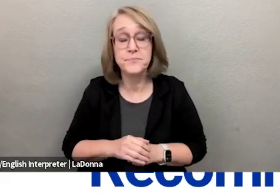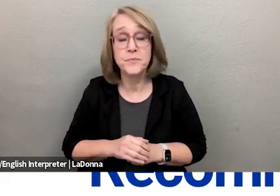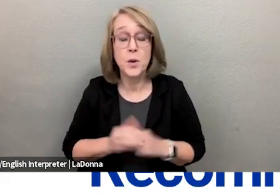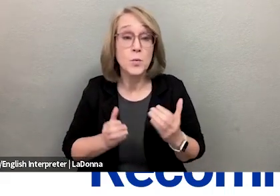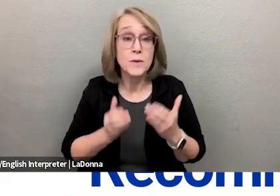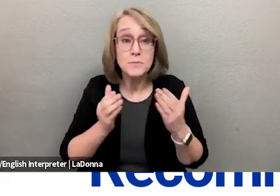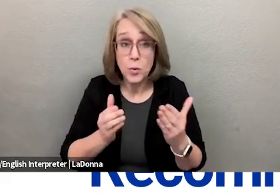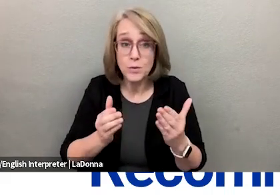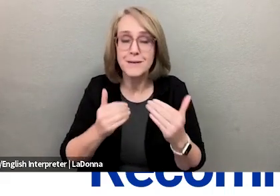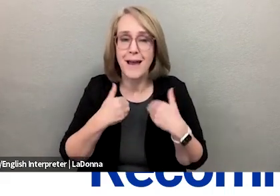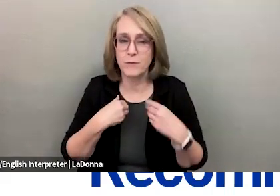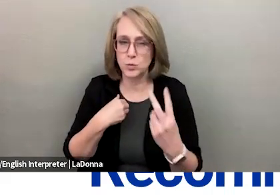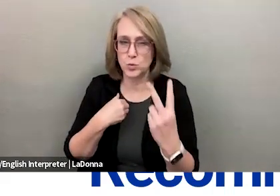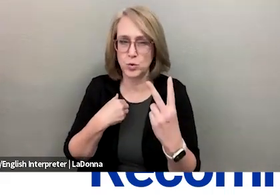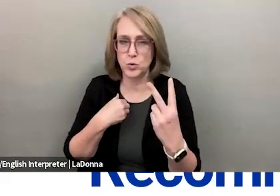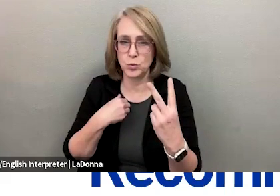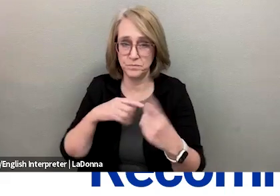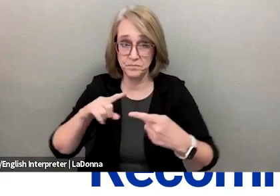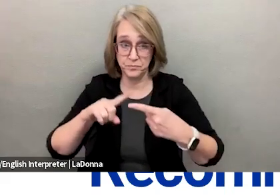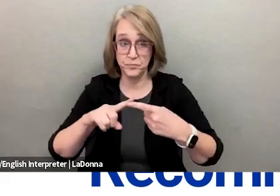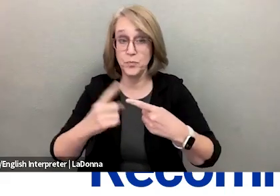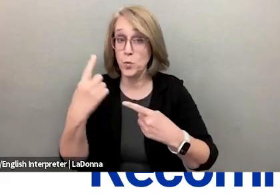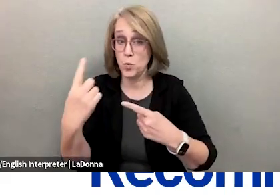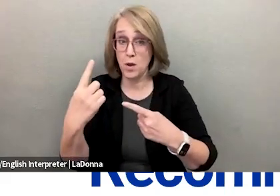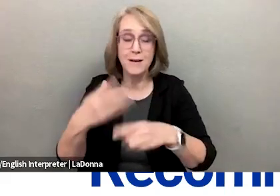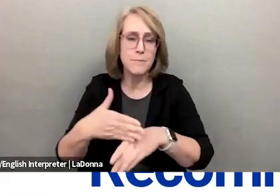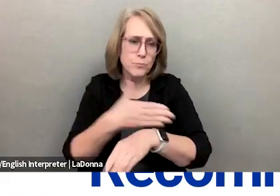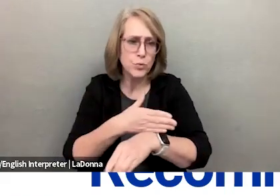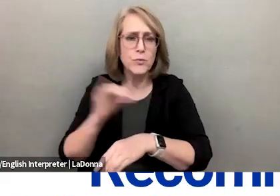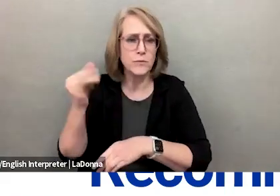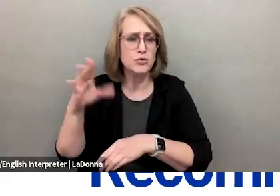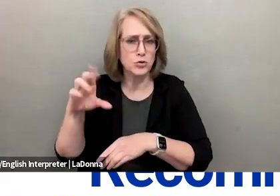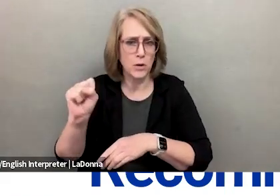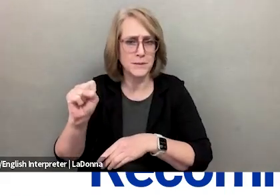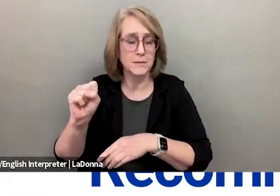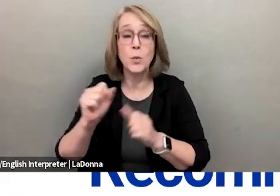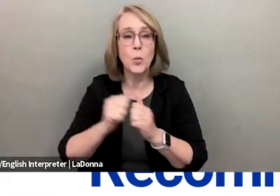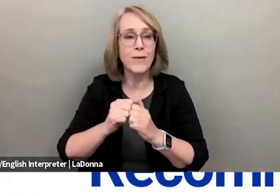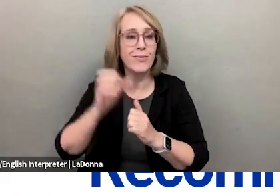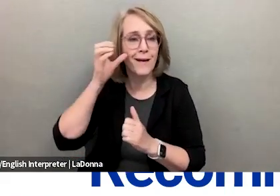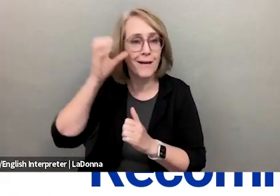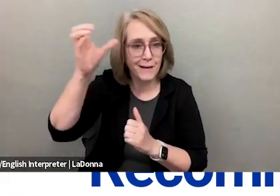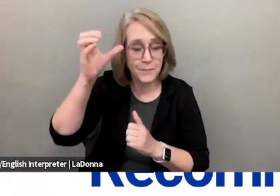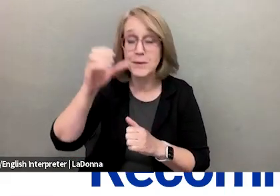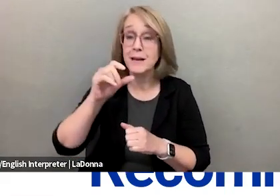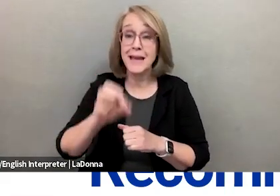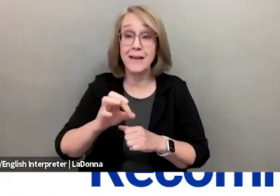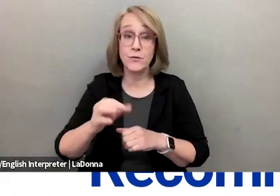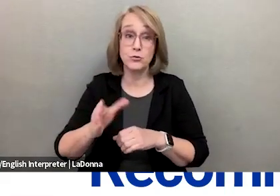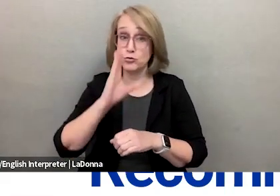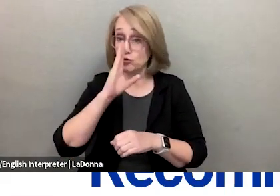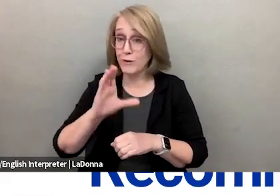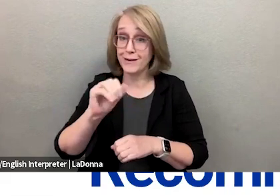pillars in particular. One is improving jobs under the premise that if we improve jobs for direct care workers through